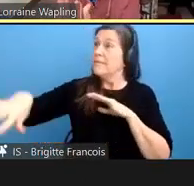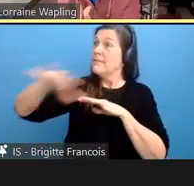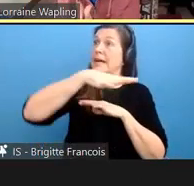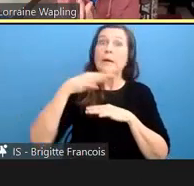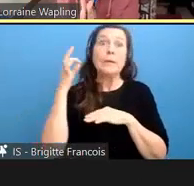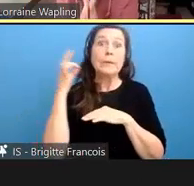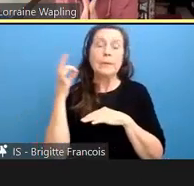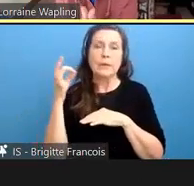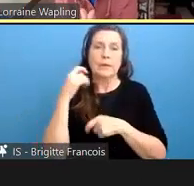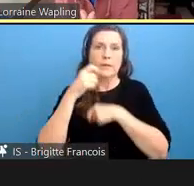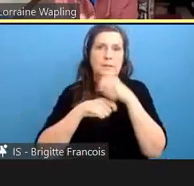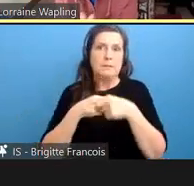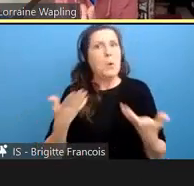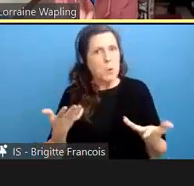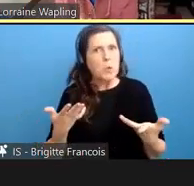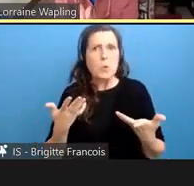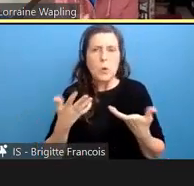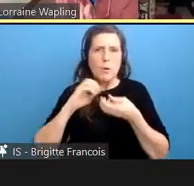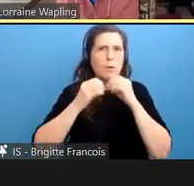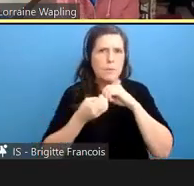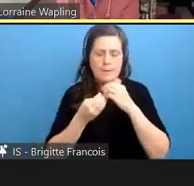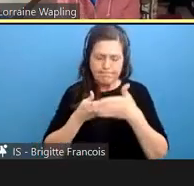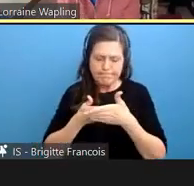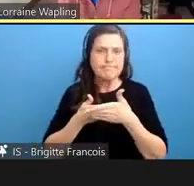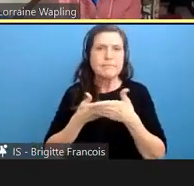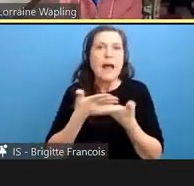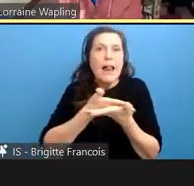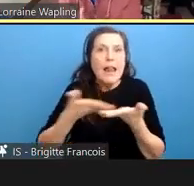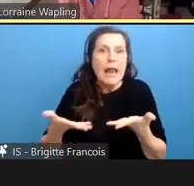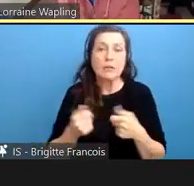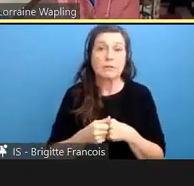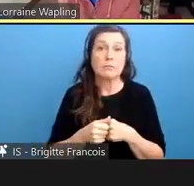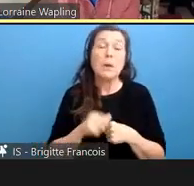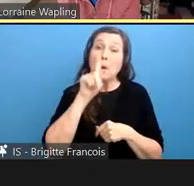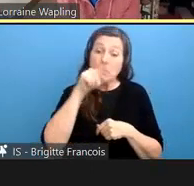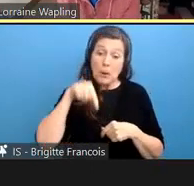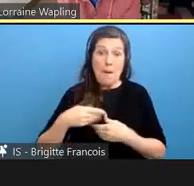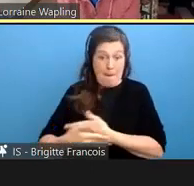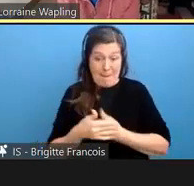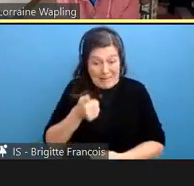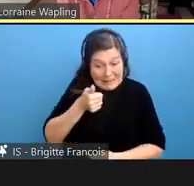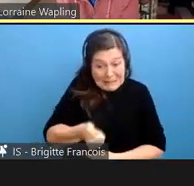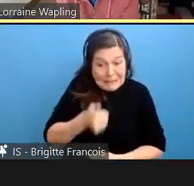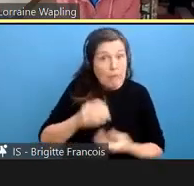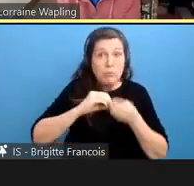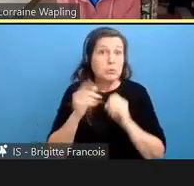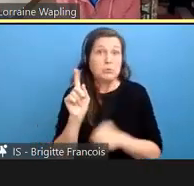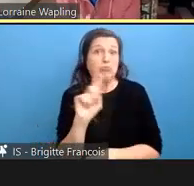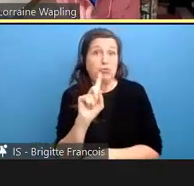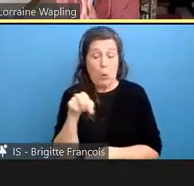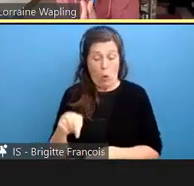learning difficulties, deaf babies do not have any innate problems with learning a